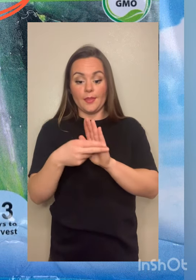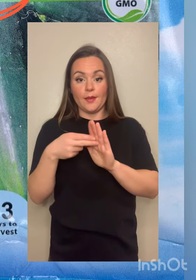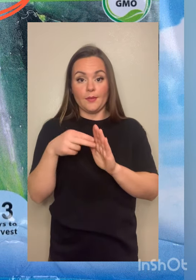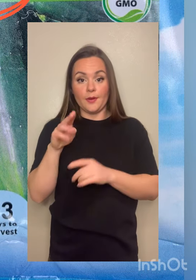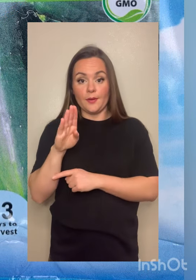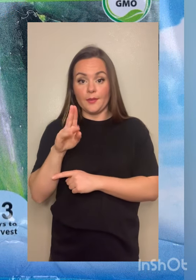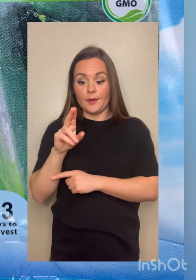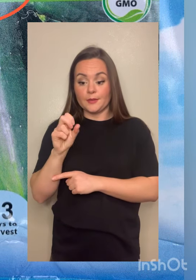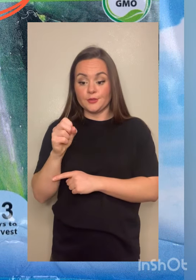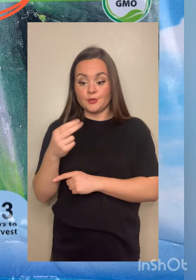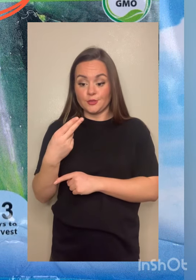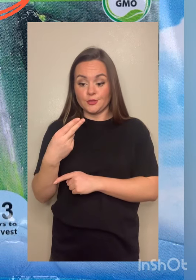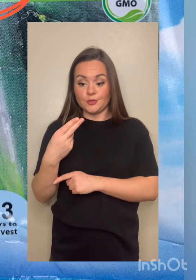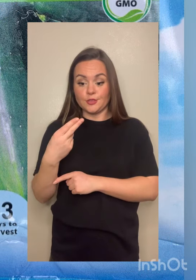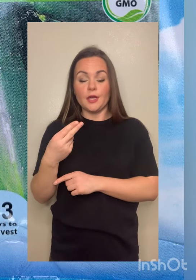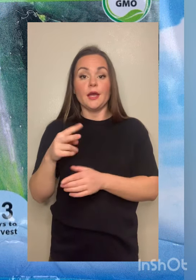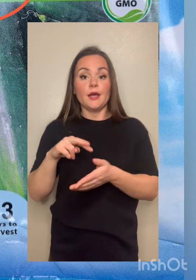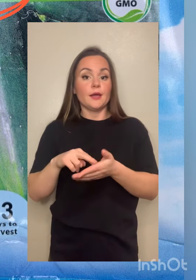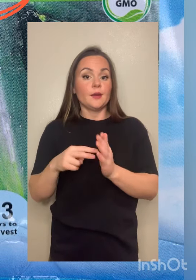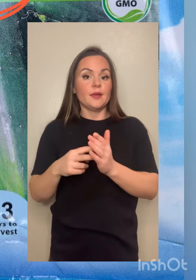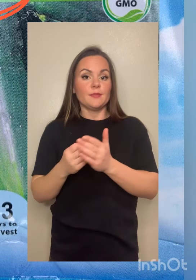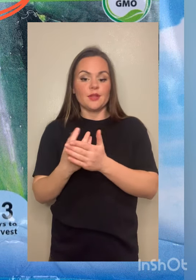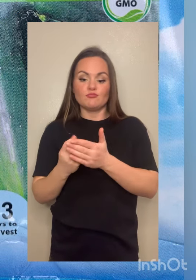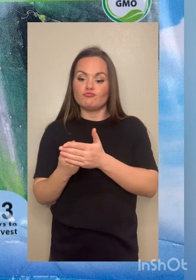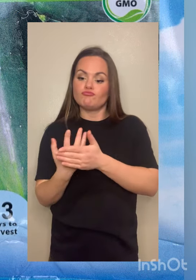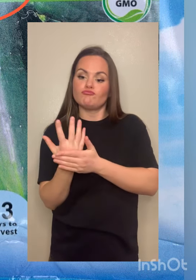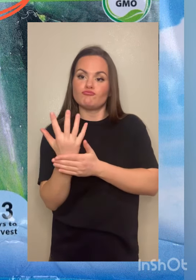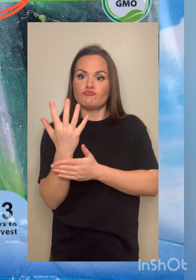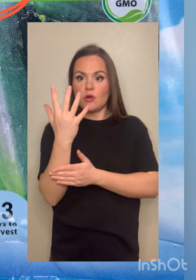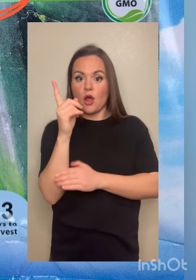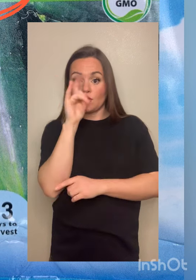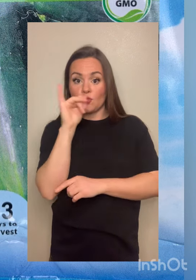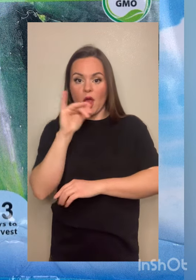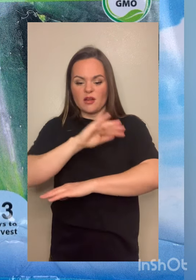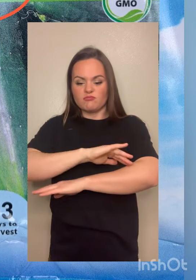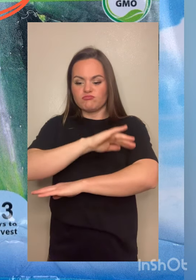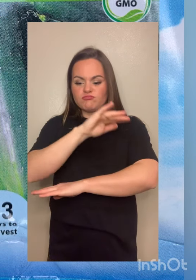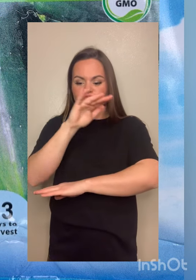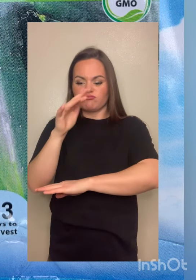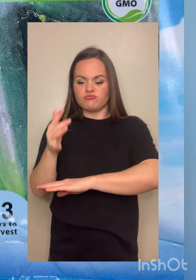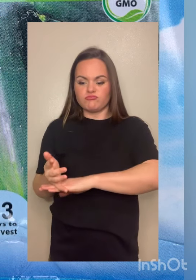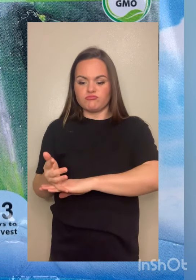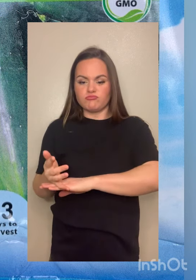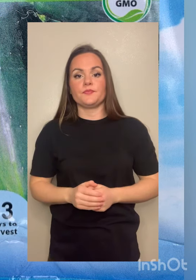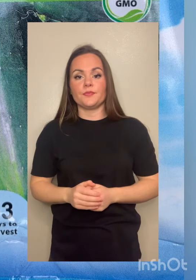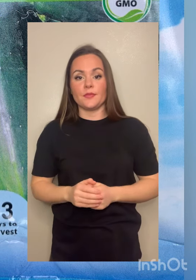support when the fruit starts setting, but it won't need anything very tall.